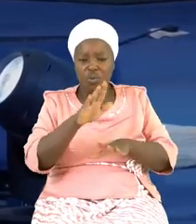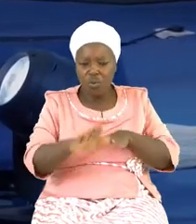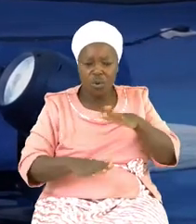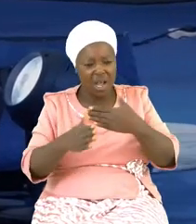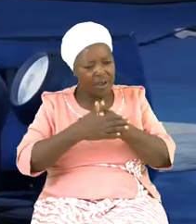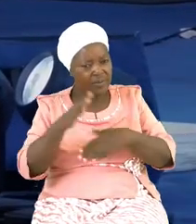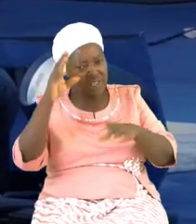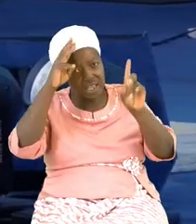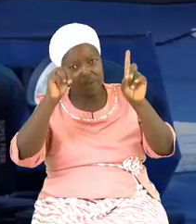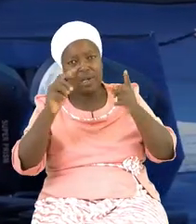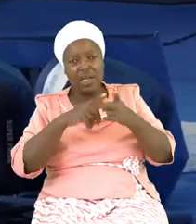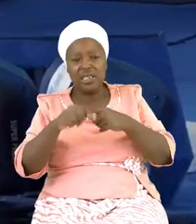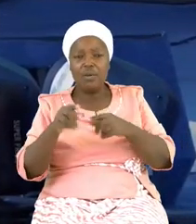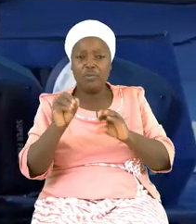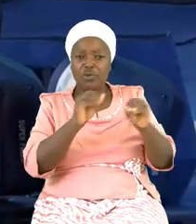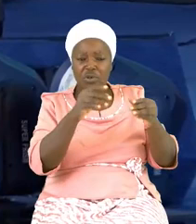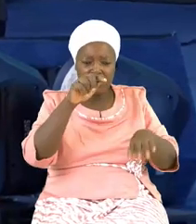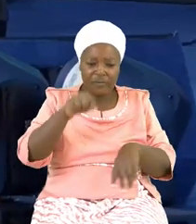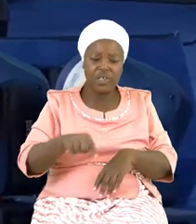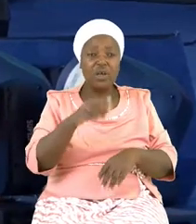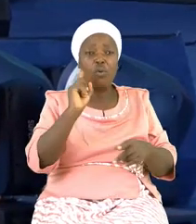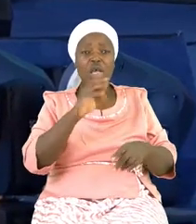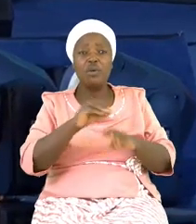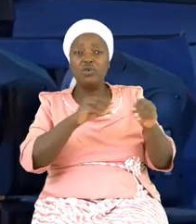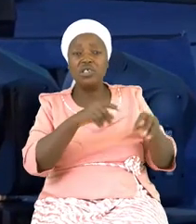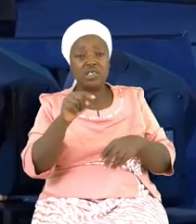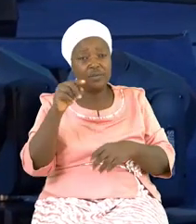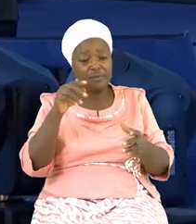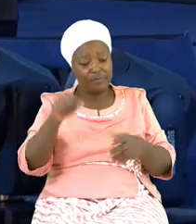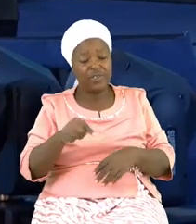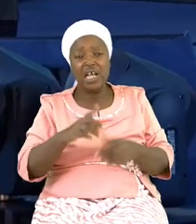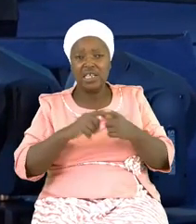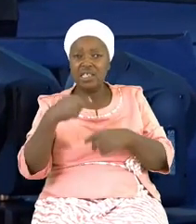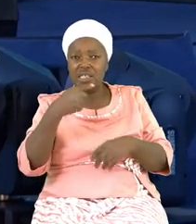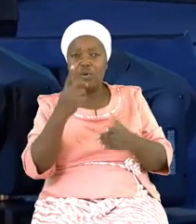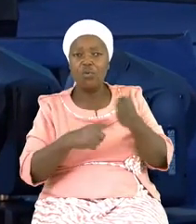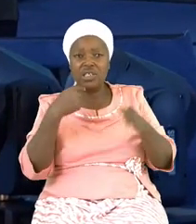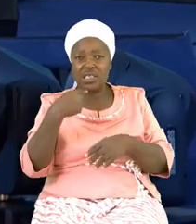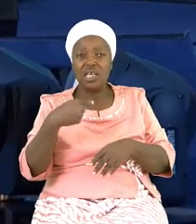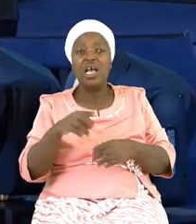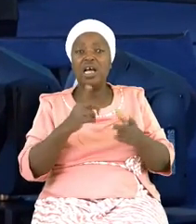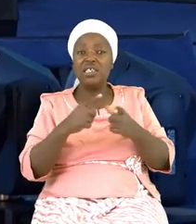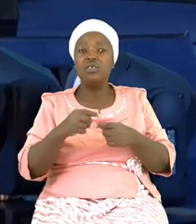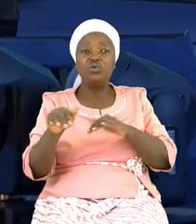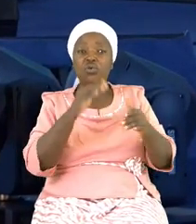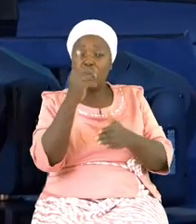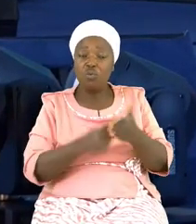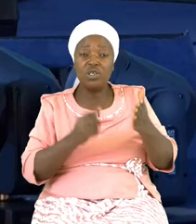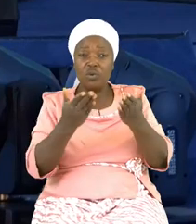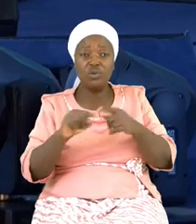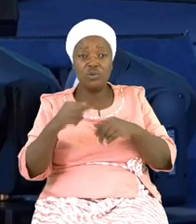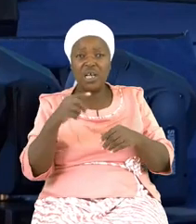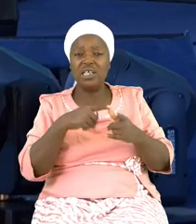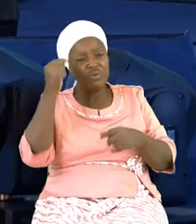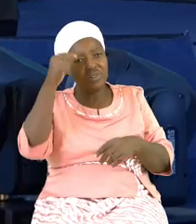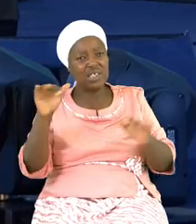foot where he put his foot, and you say what he will say, and you do what he will do, and you think the way he will think, and then you have